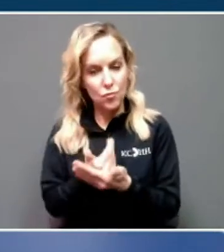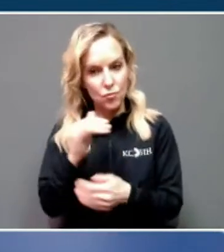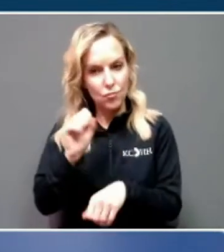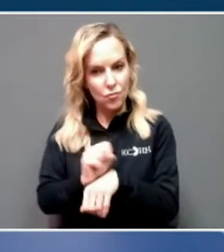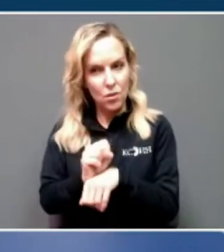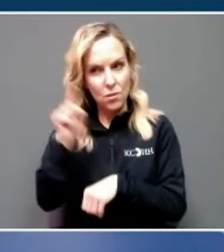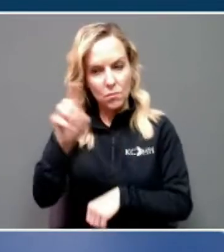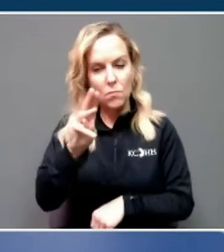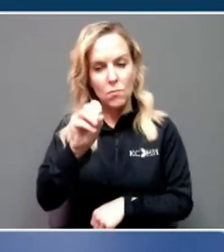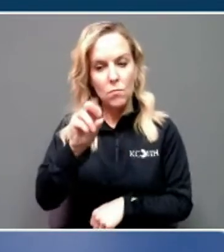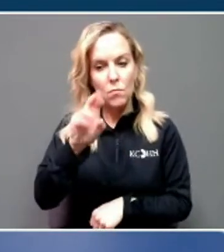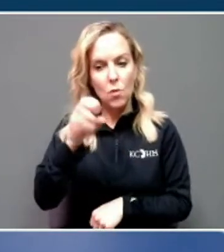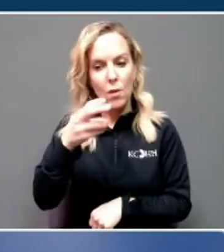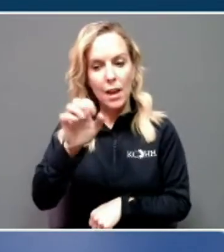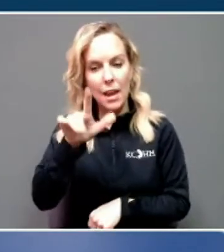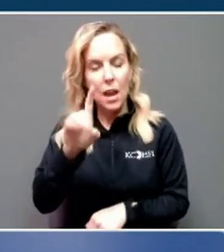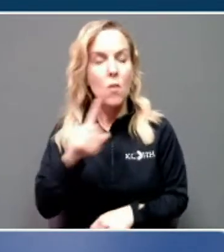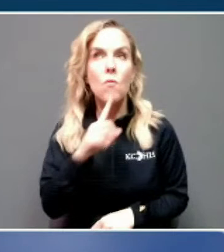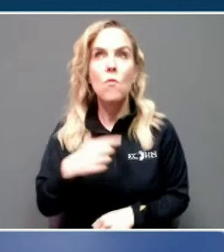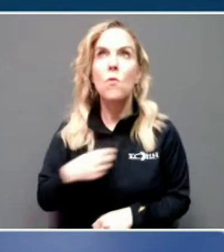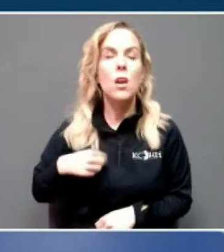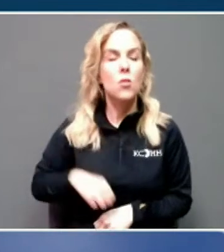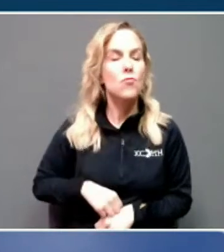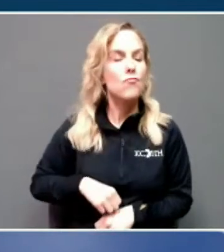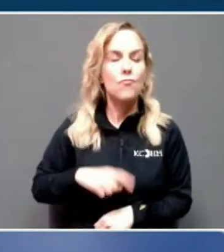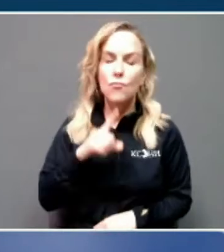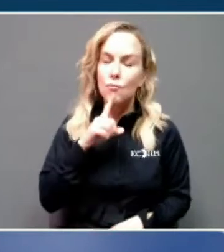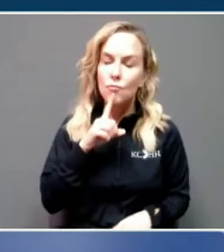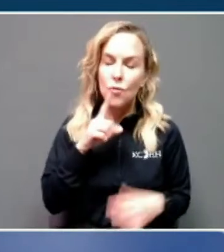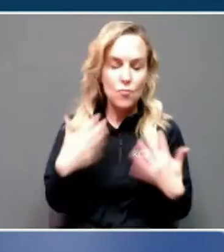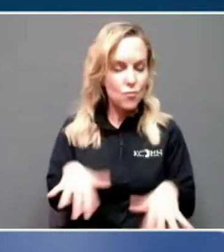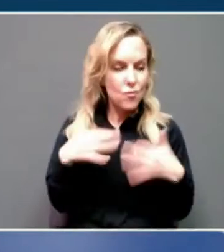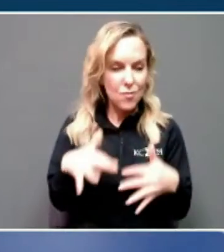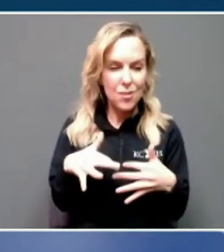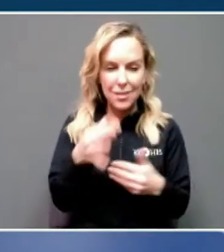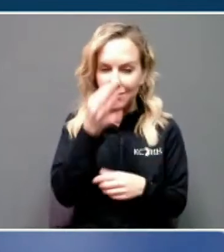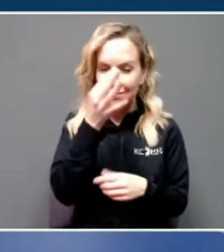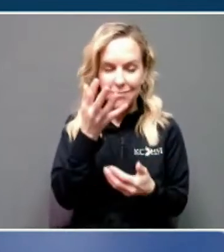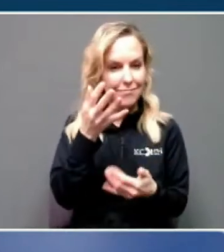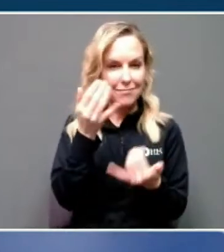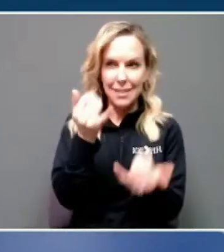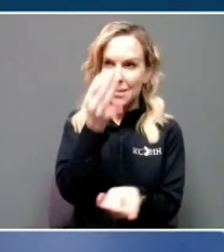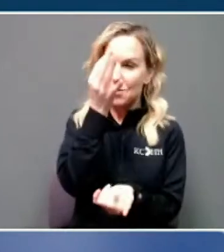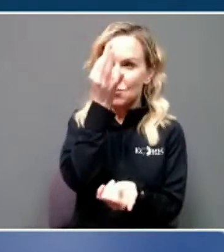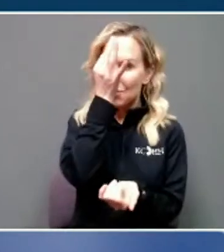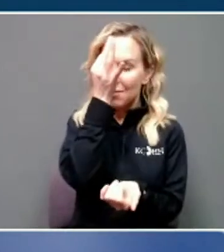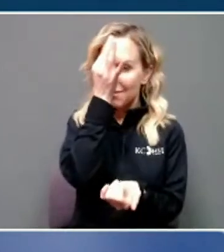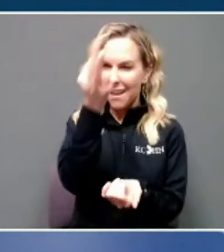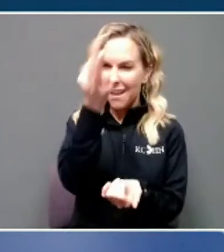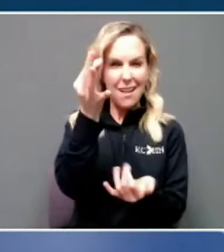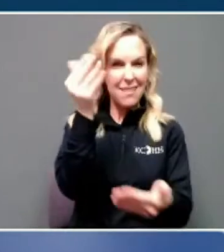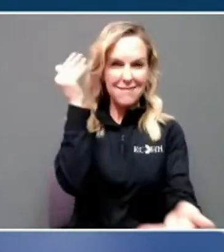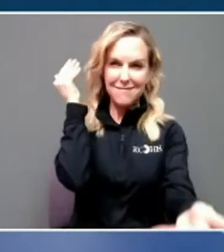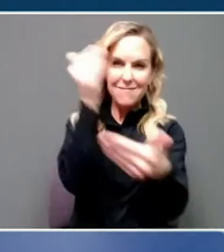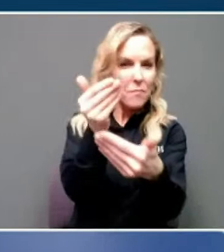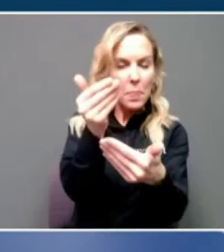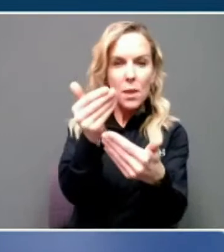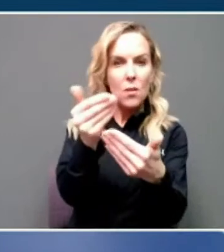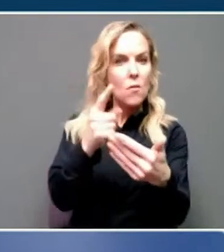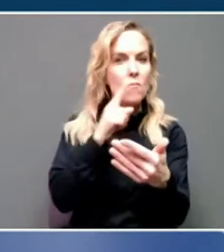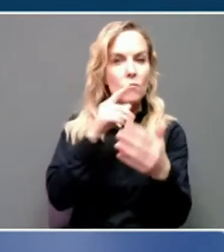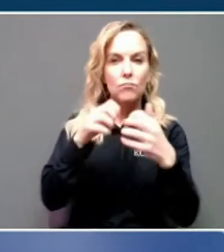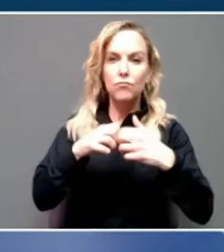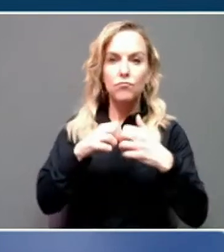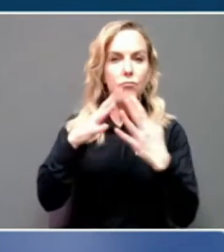are truly on the cusp of an era of prosperity that as we push through and